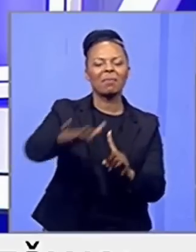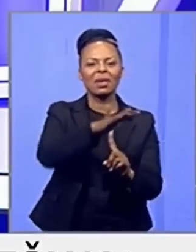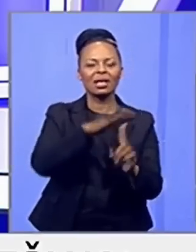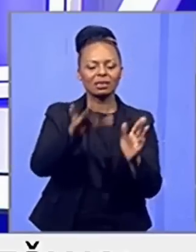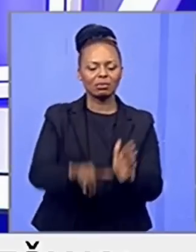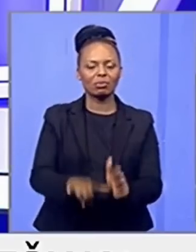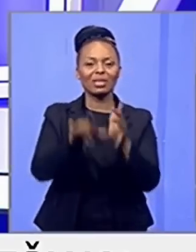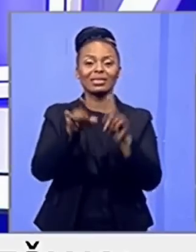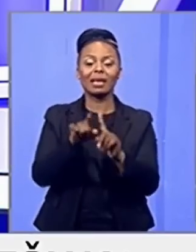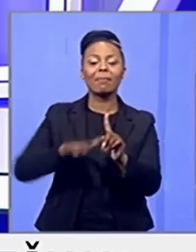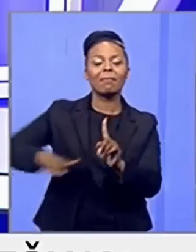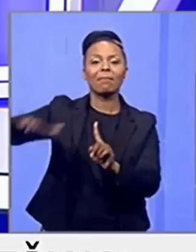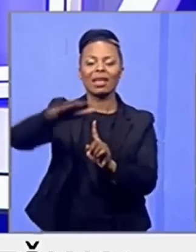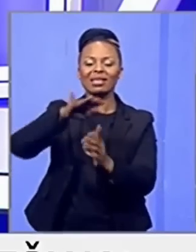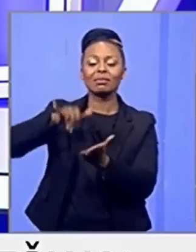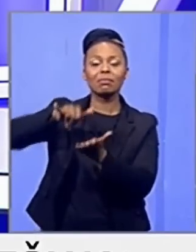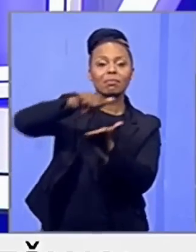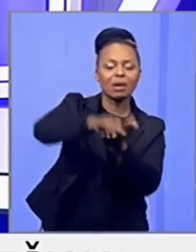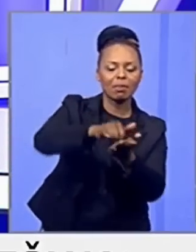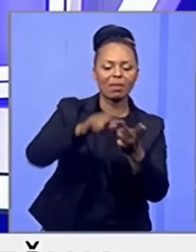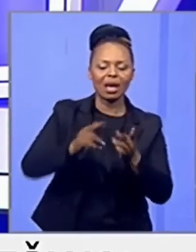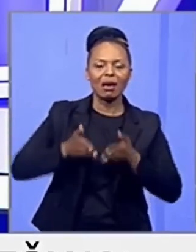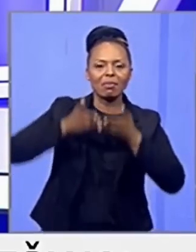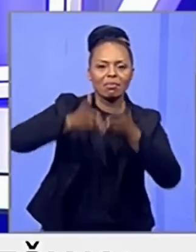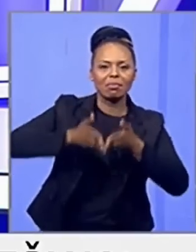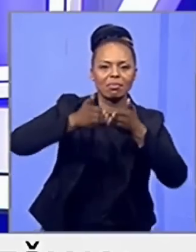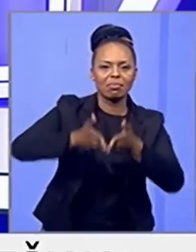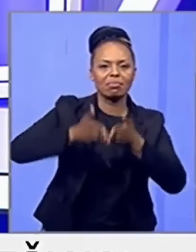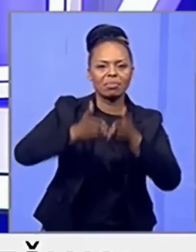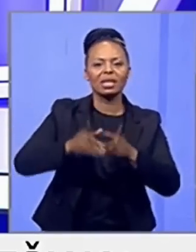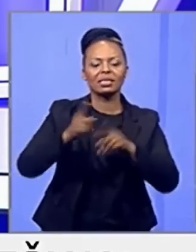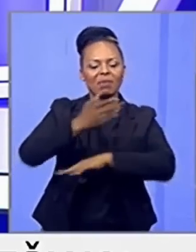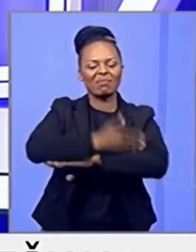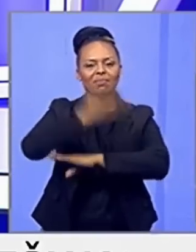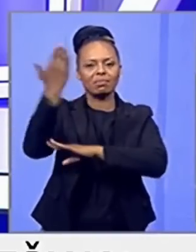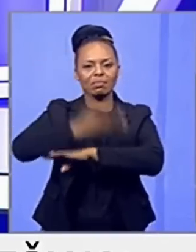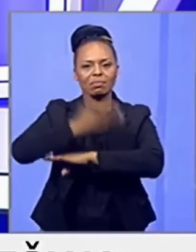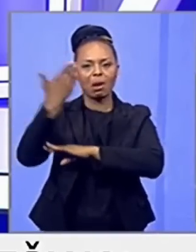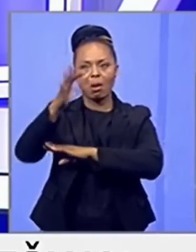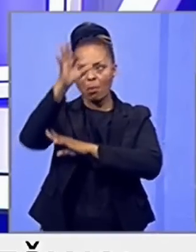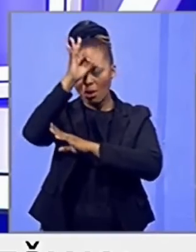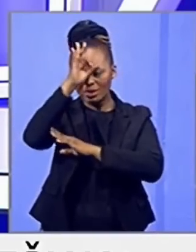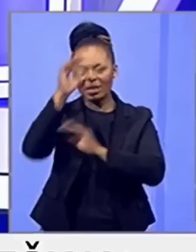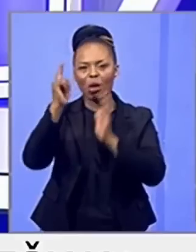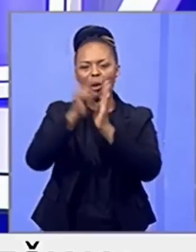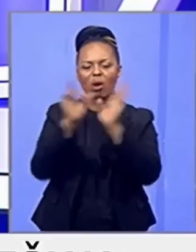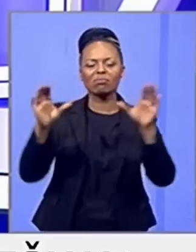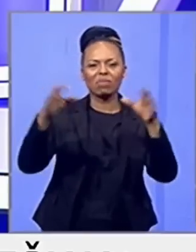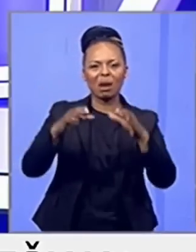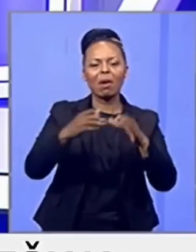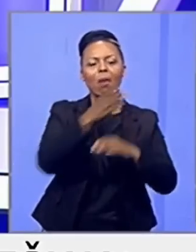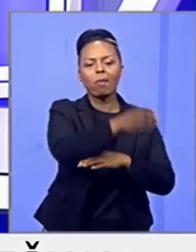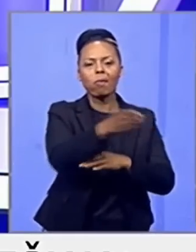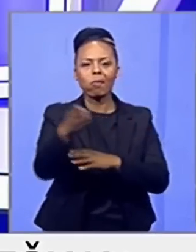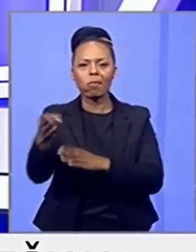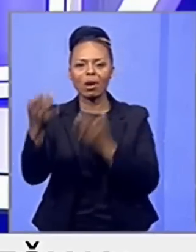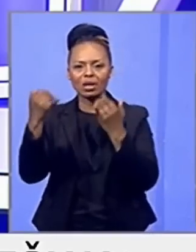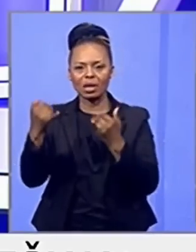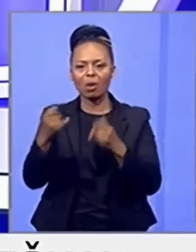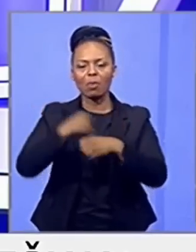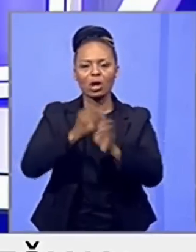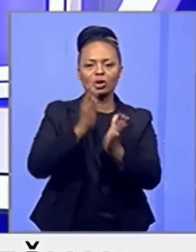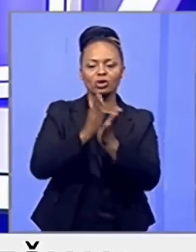le boemafofane, boemakepe le mellwaneng. Go tla ba le dikgorotsheko tše ikgethilego go šogana le